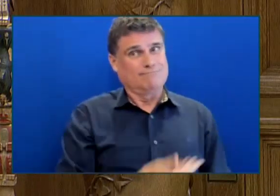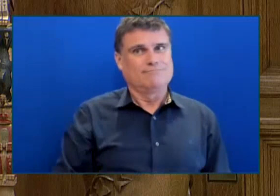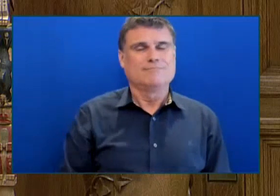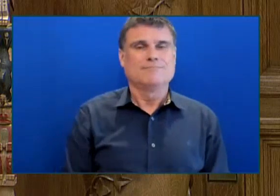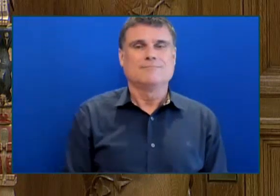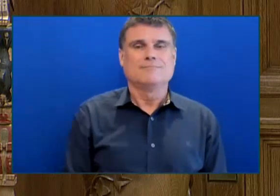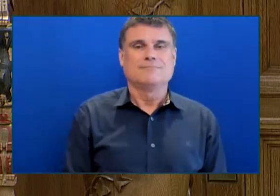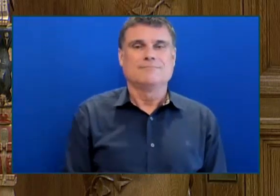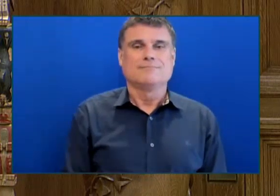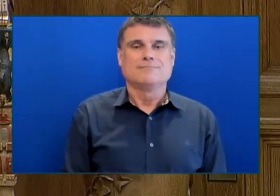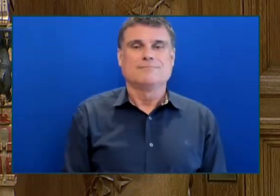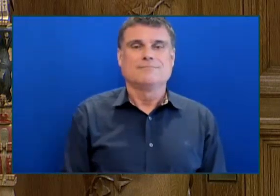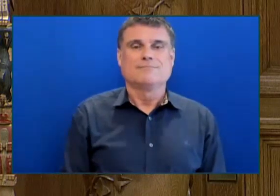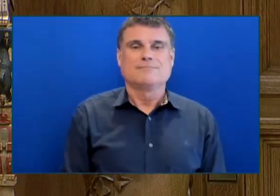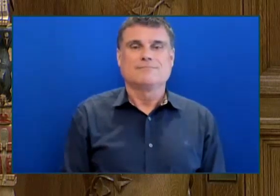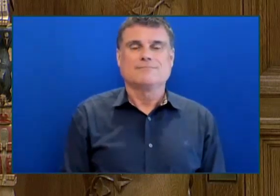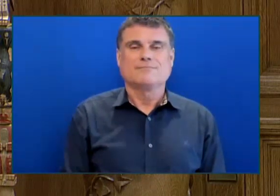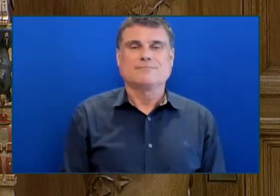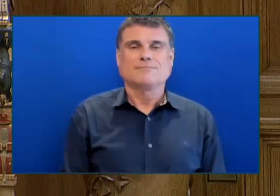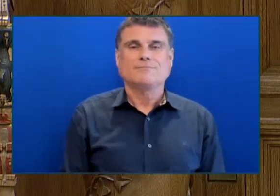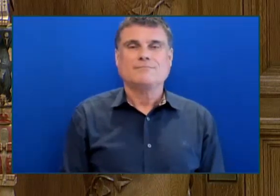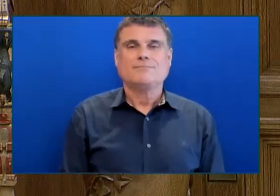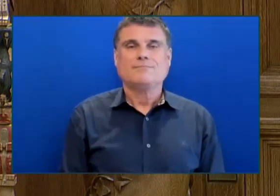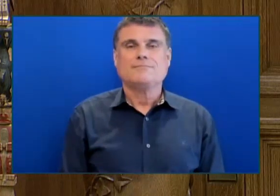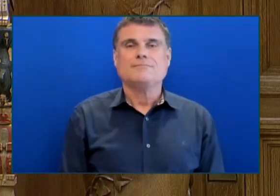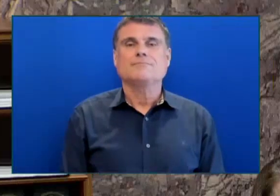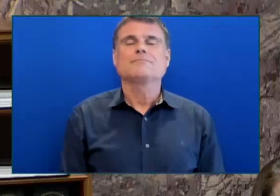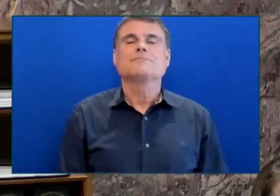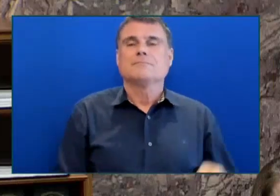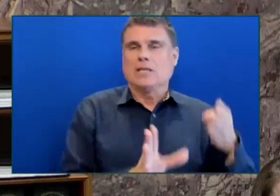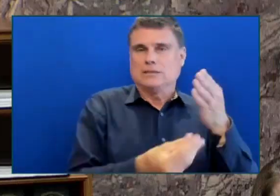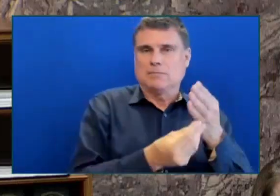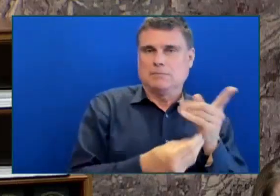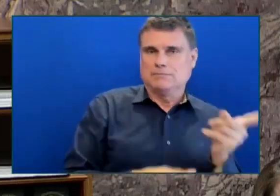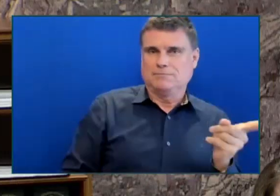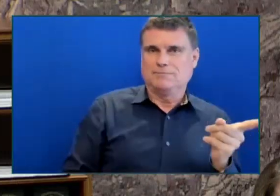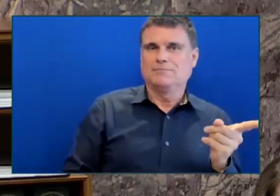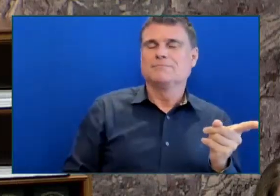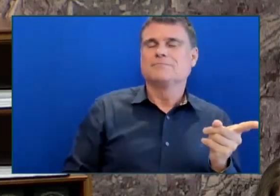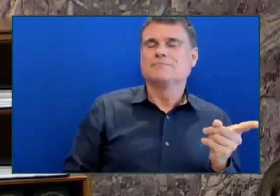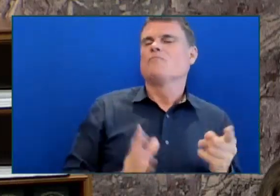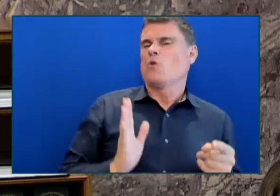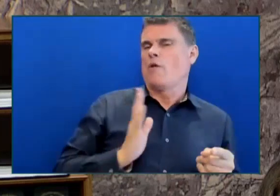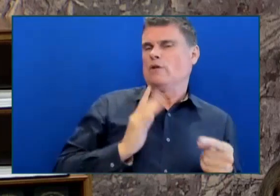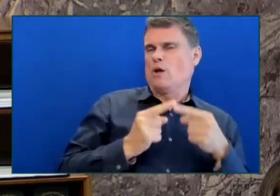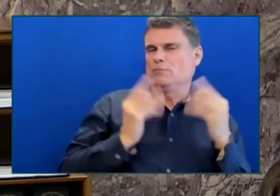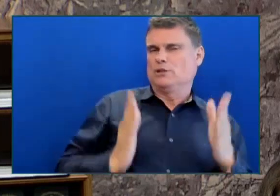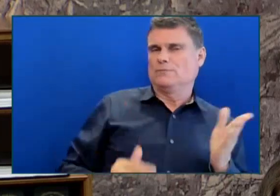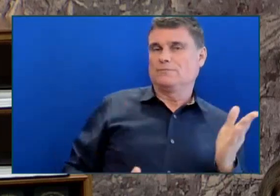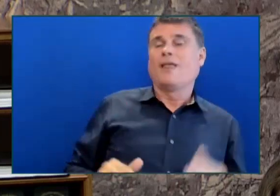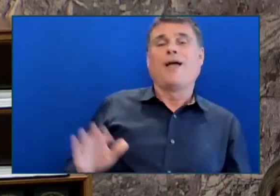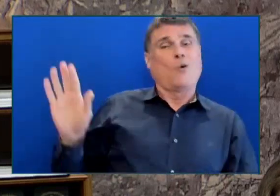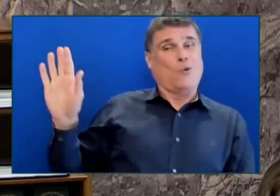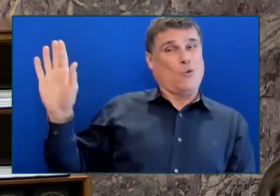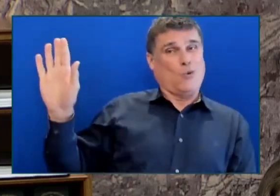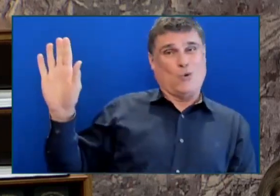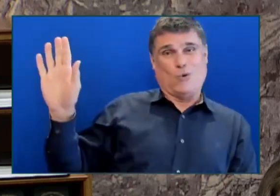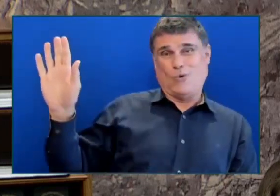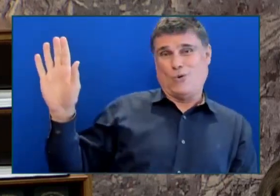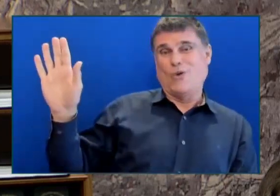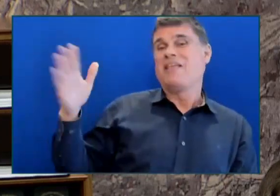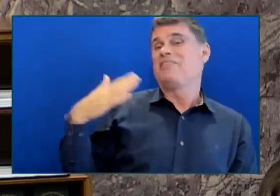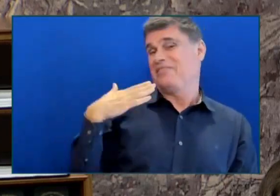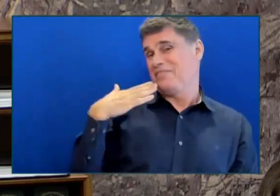Leader of the Official Opposition, supplemental. Well, thank you, Mr. Speaker. I am always glad to give the member opposite some lessons in good